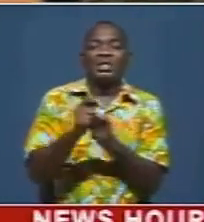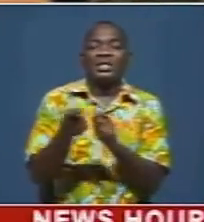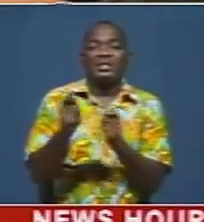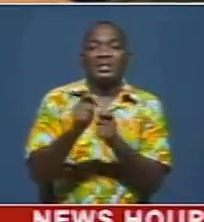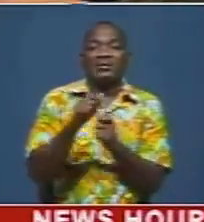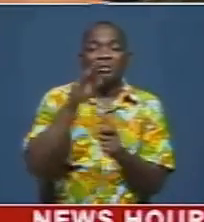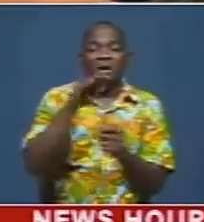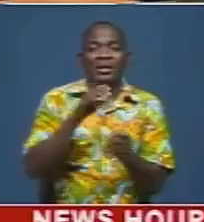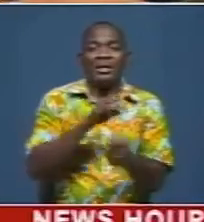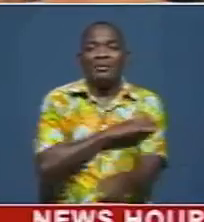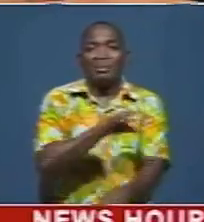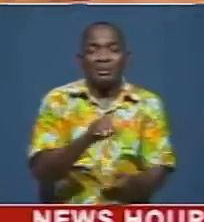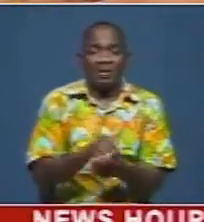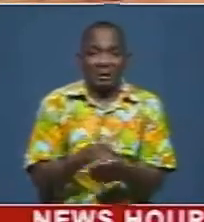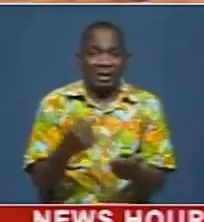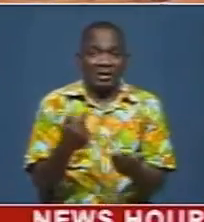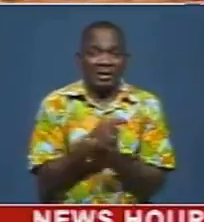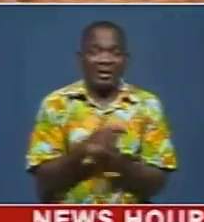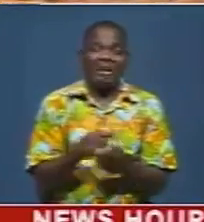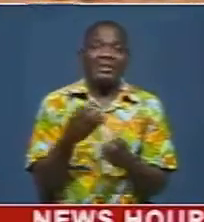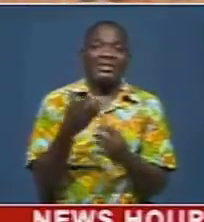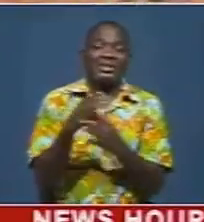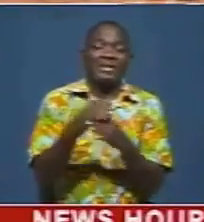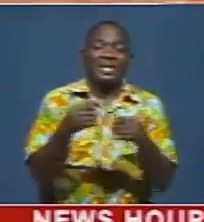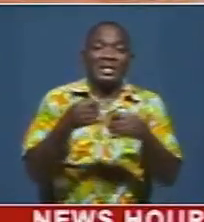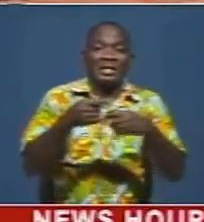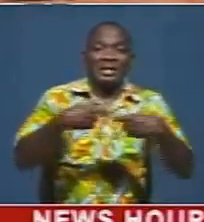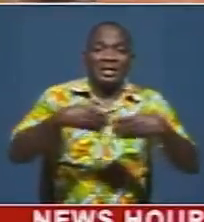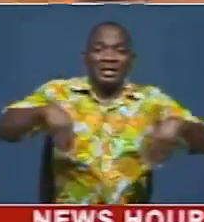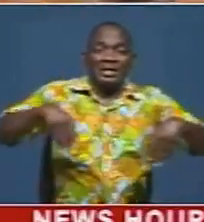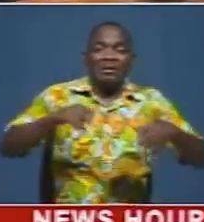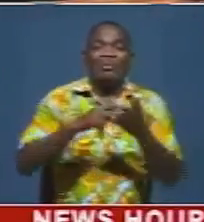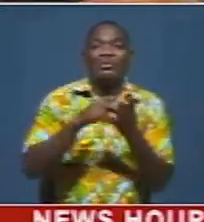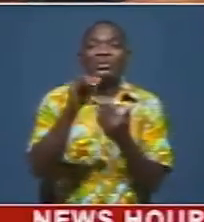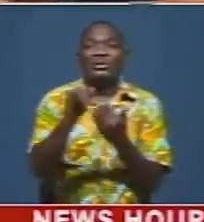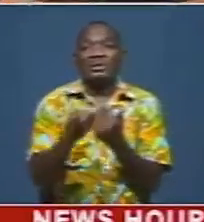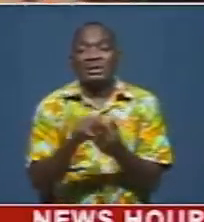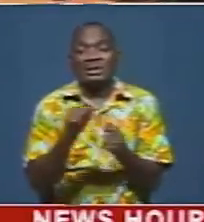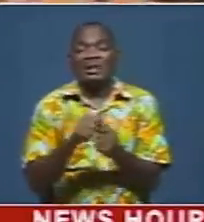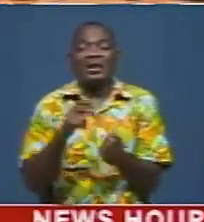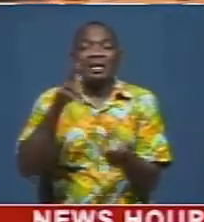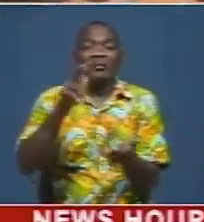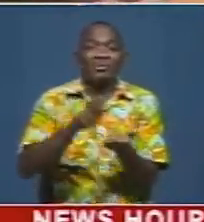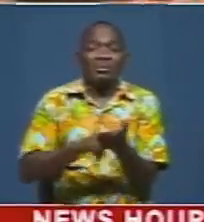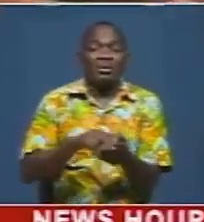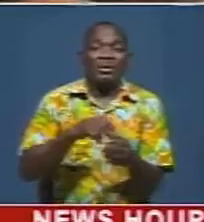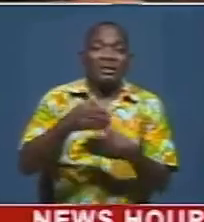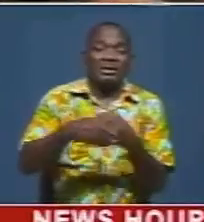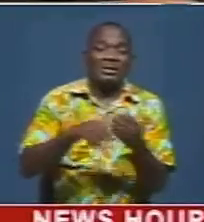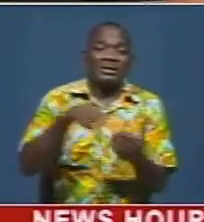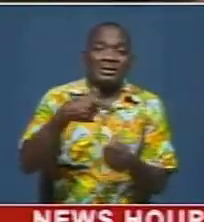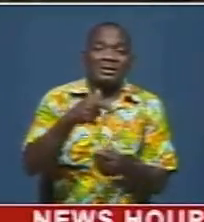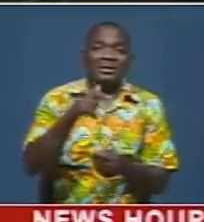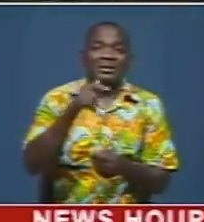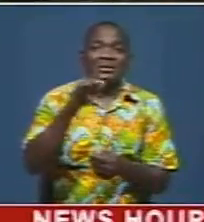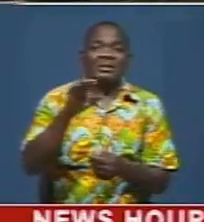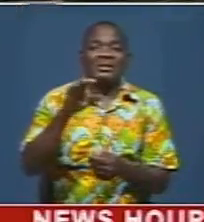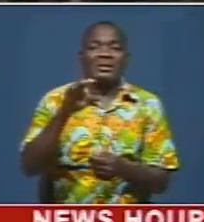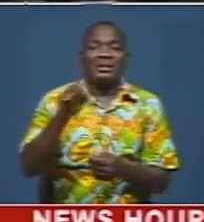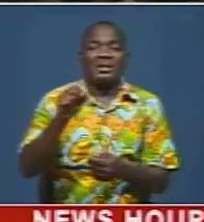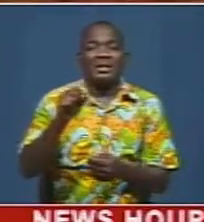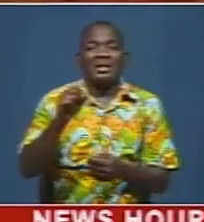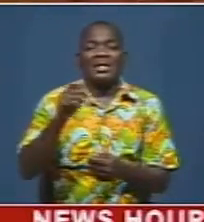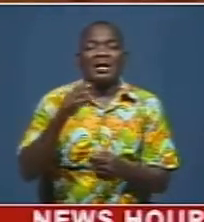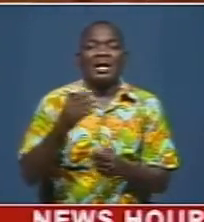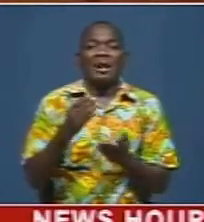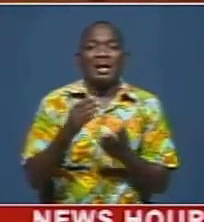women's empowerment. The Ghana Share Landscape Emission Reductions Project, which was approved at the ongoing GCF's 26th virtual